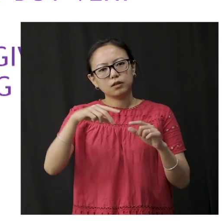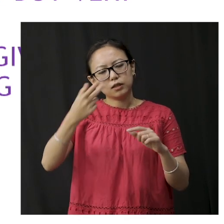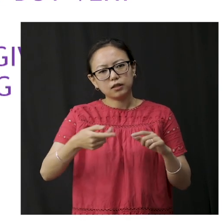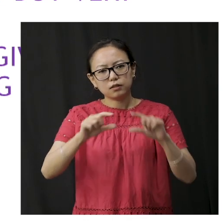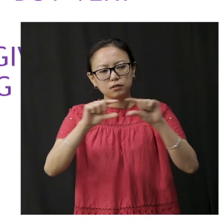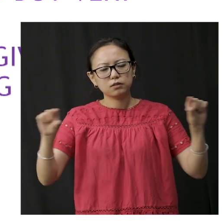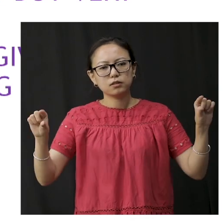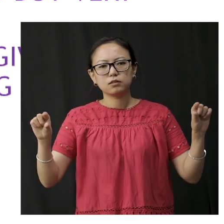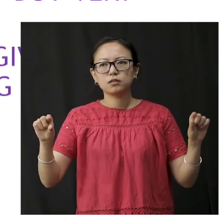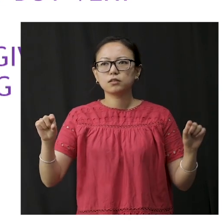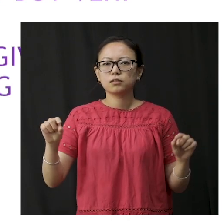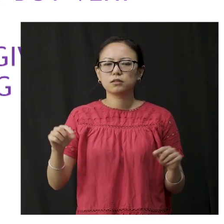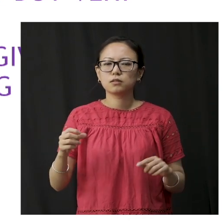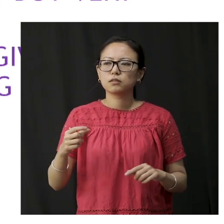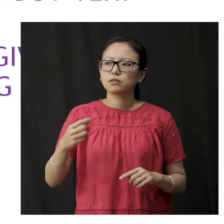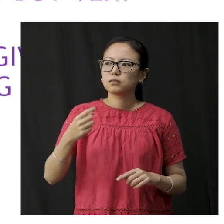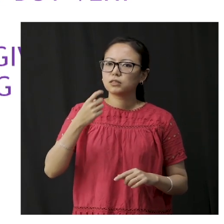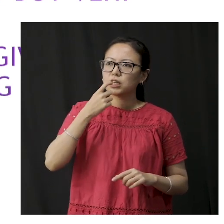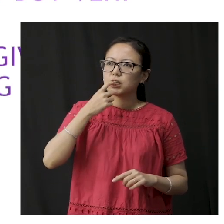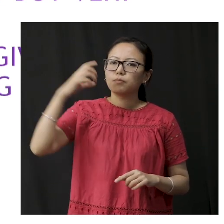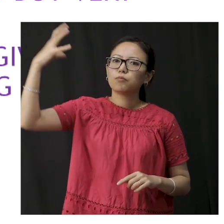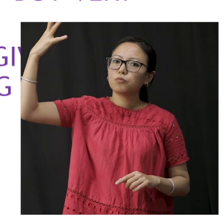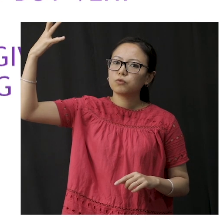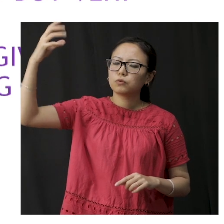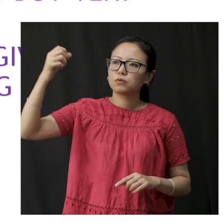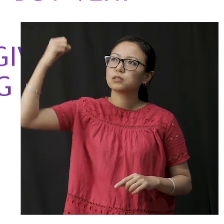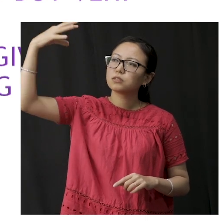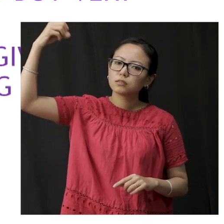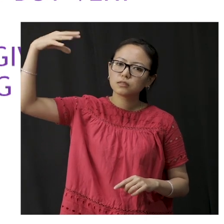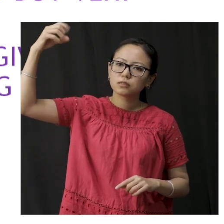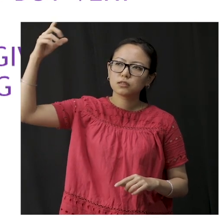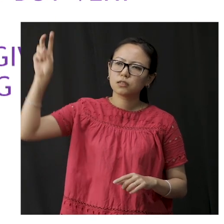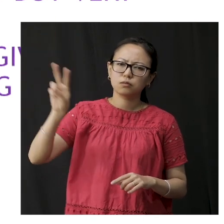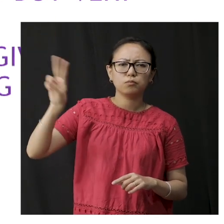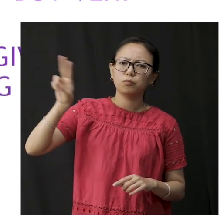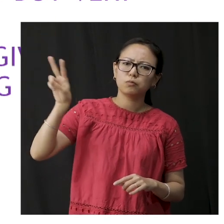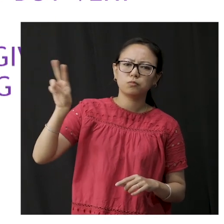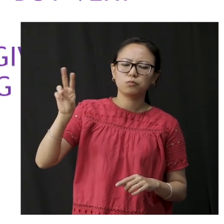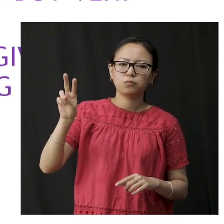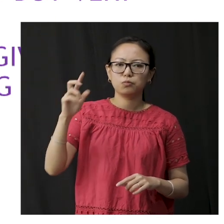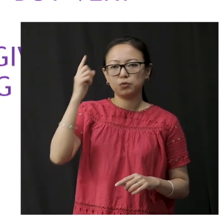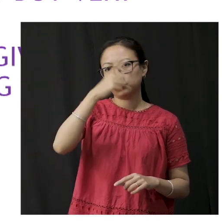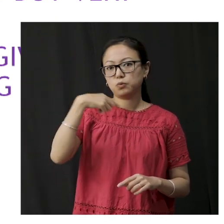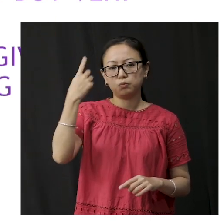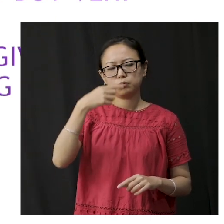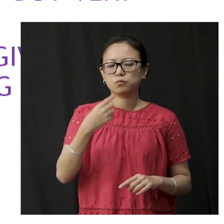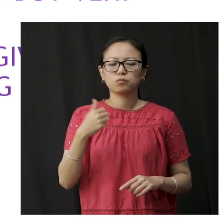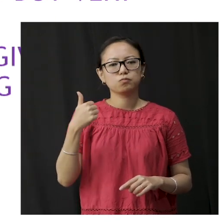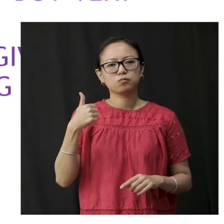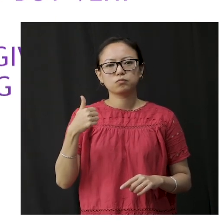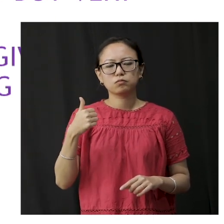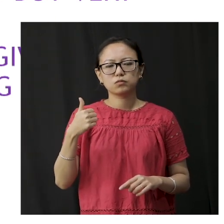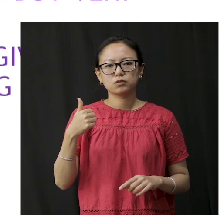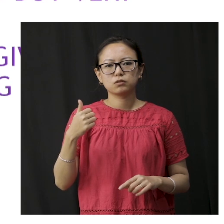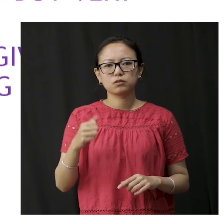very lovely and very, very old. That means both the sun and the moon, they are very